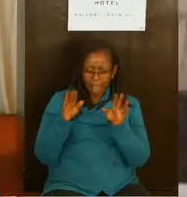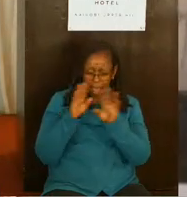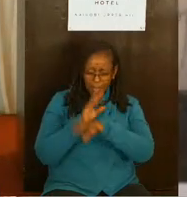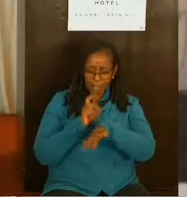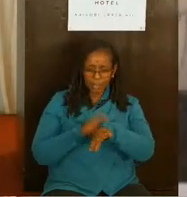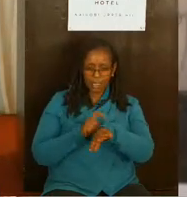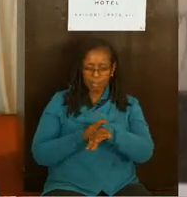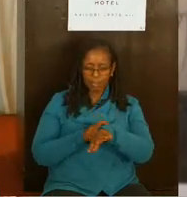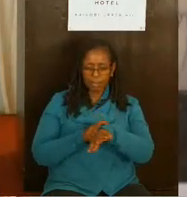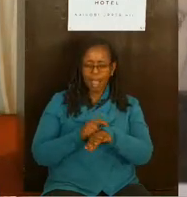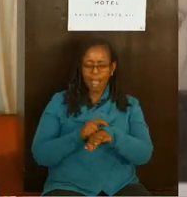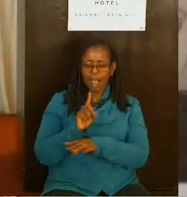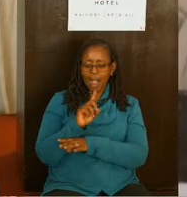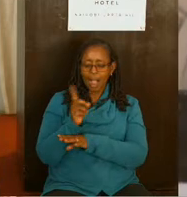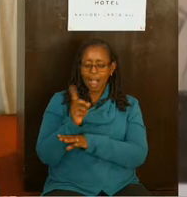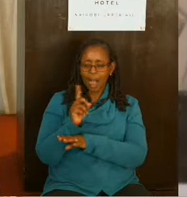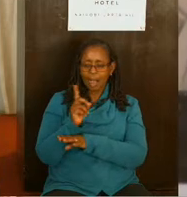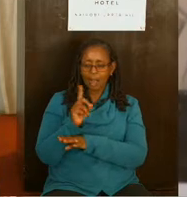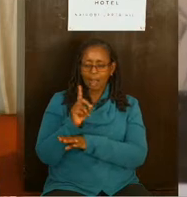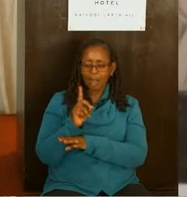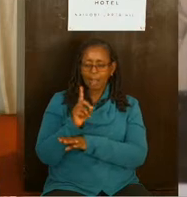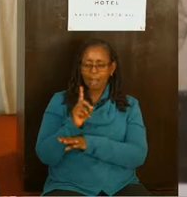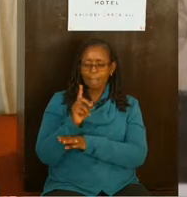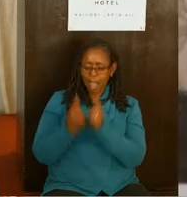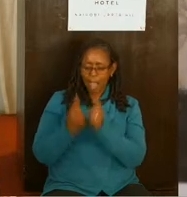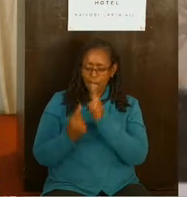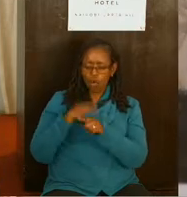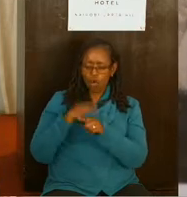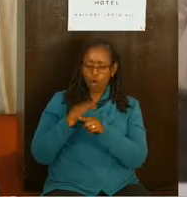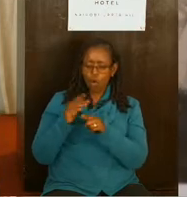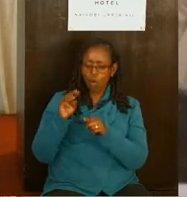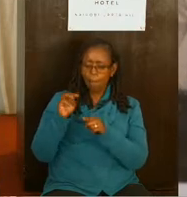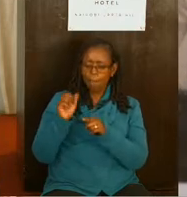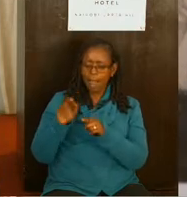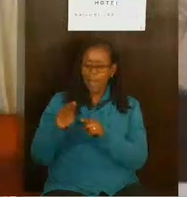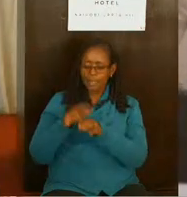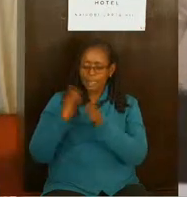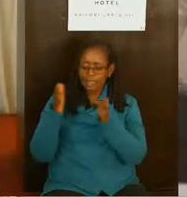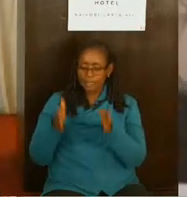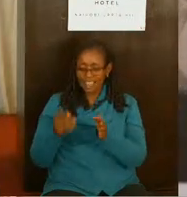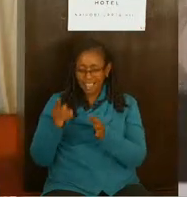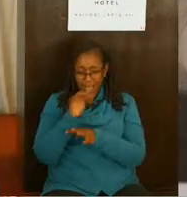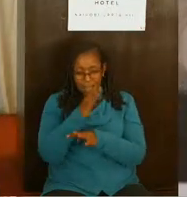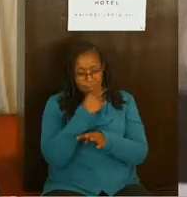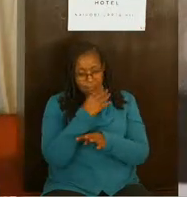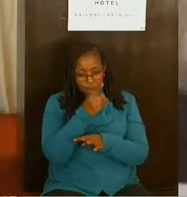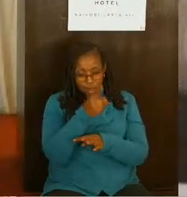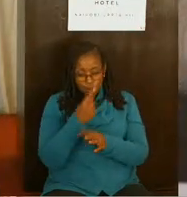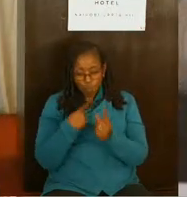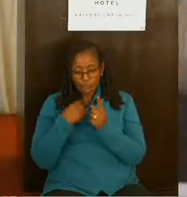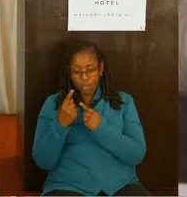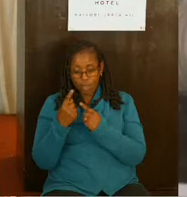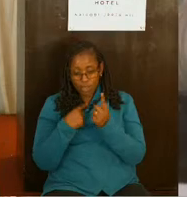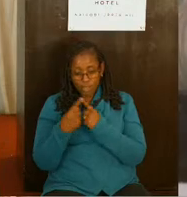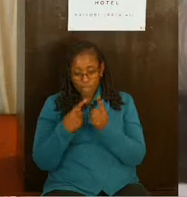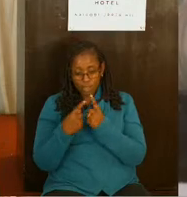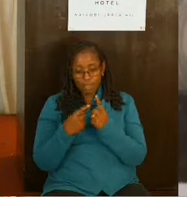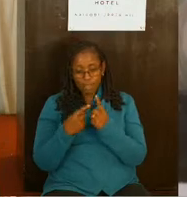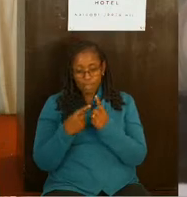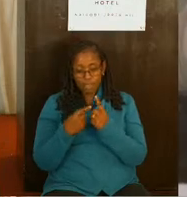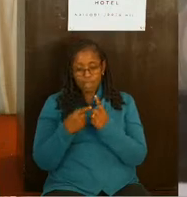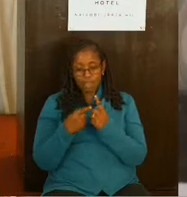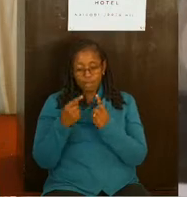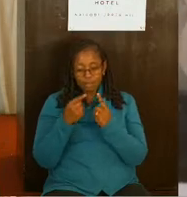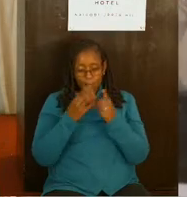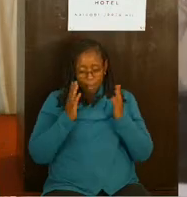a candle burned on Omar's desk Umar asked the man if he wanted to discuss if what he wanted to discuss